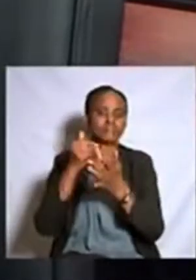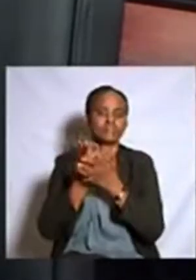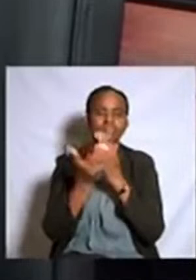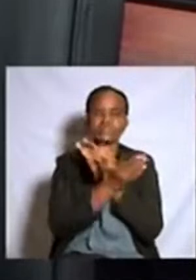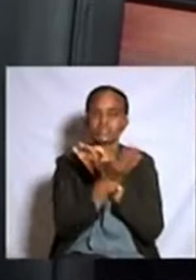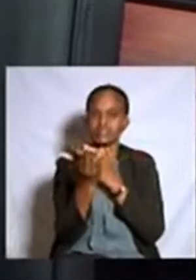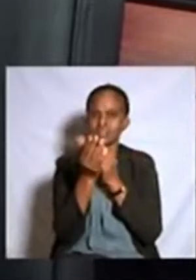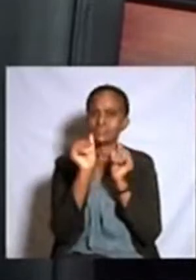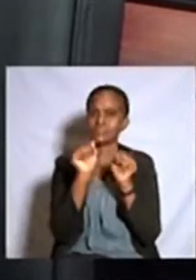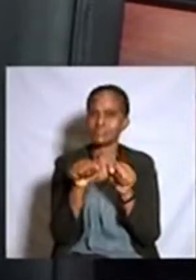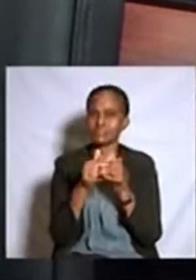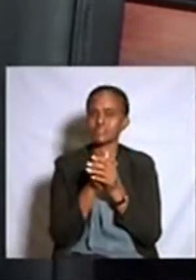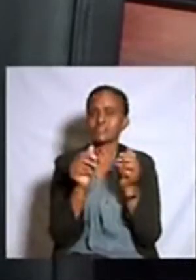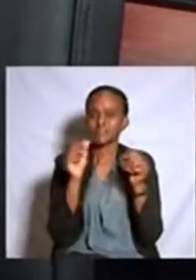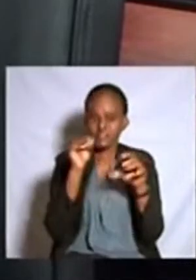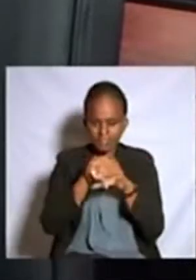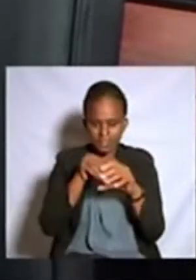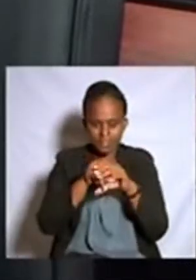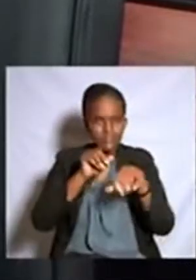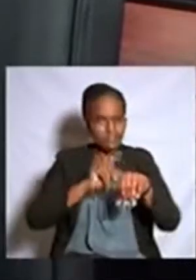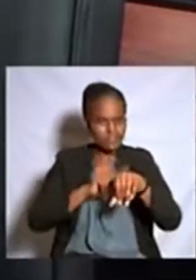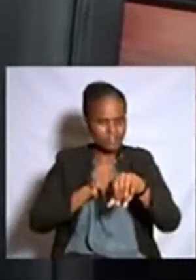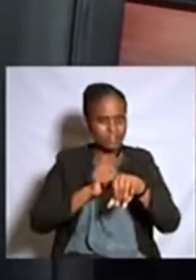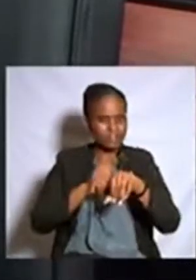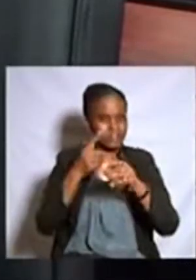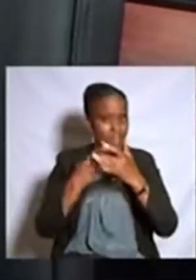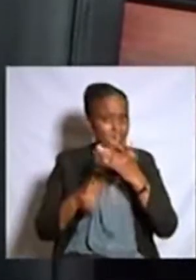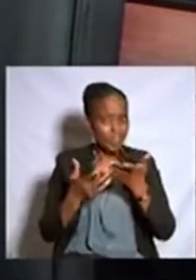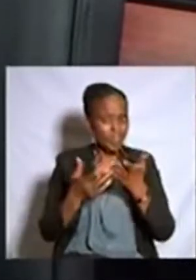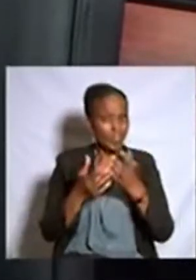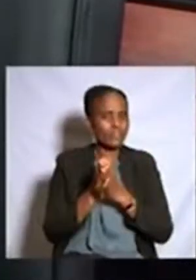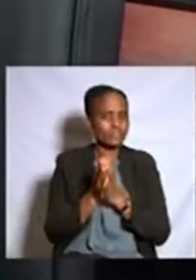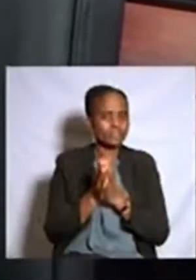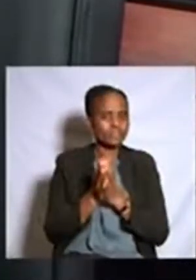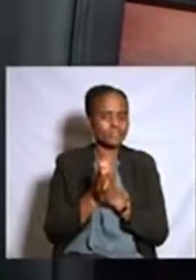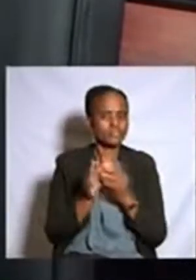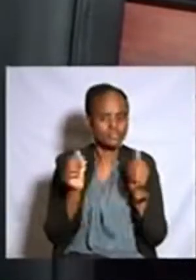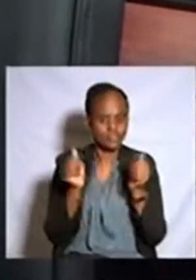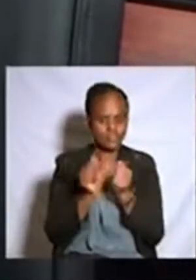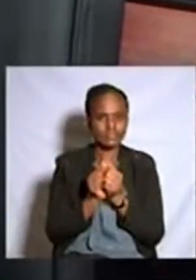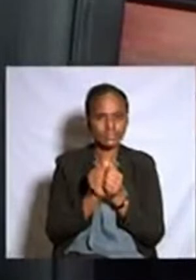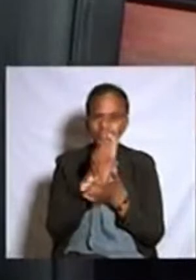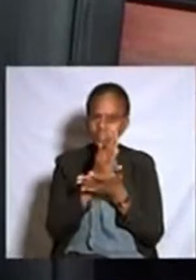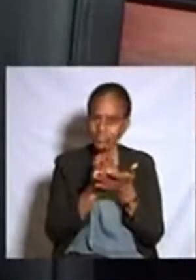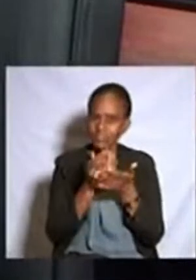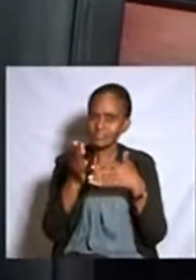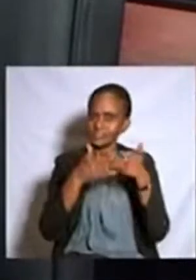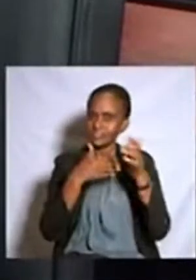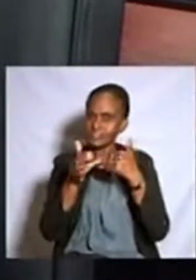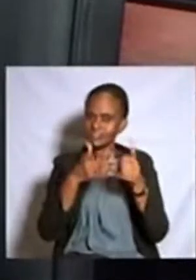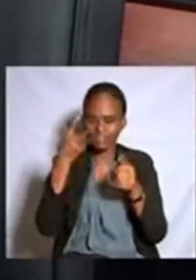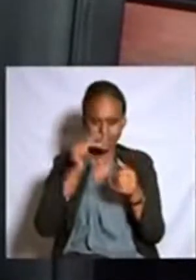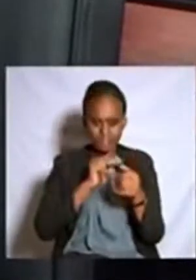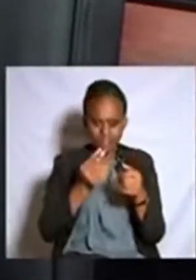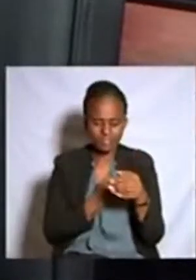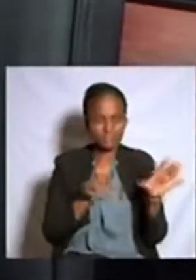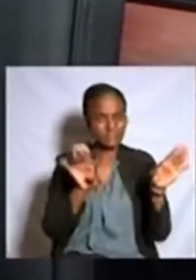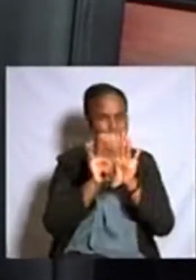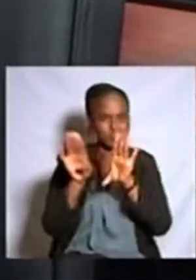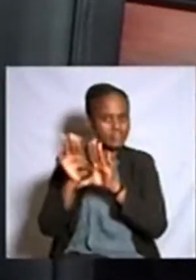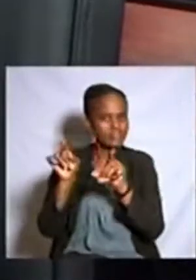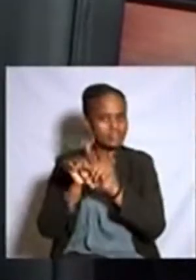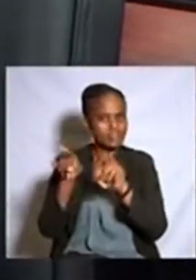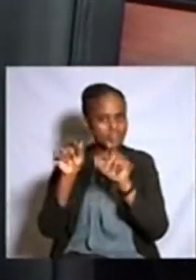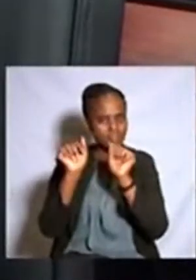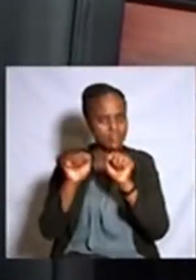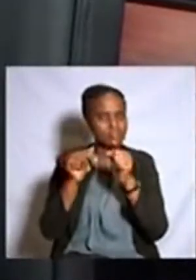off within the period, but with the rider that some are easier for us to close, and these should be done even